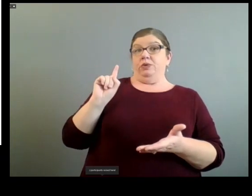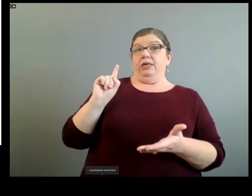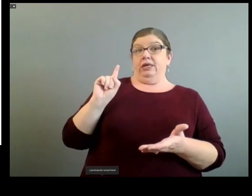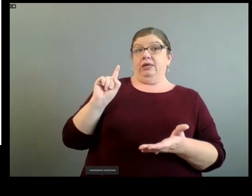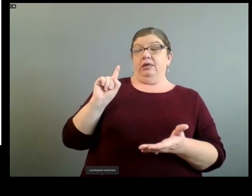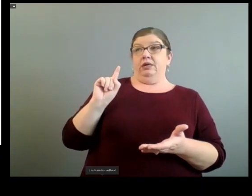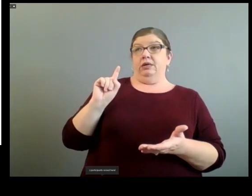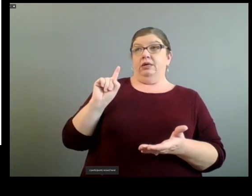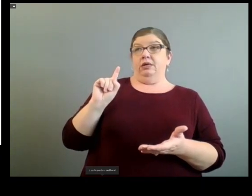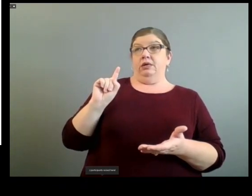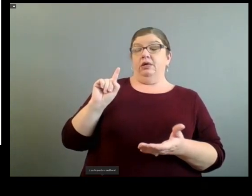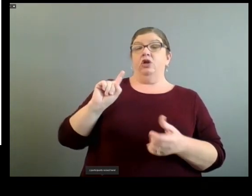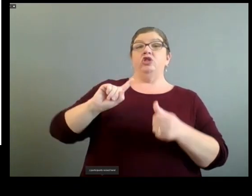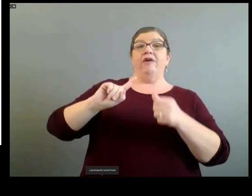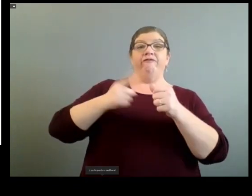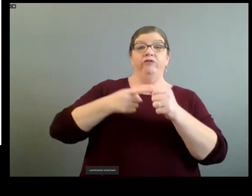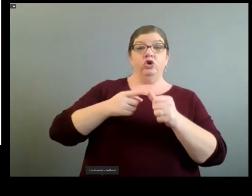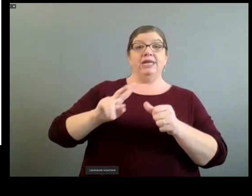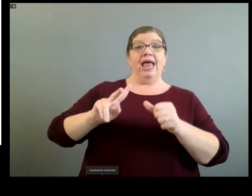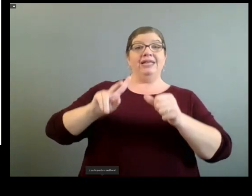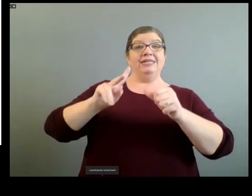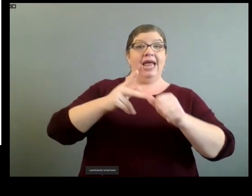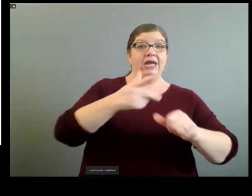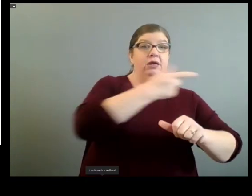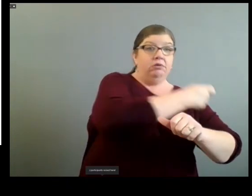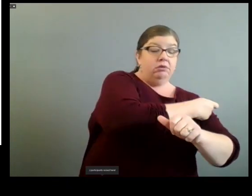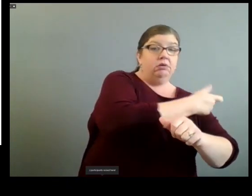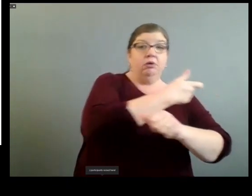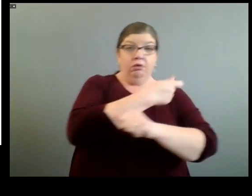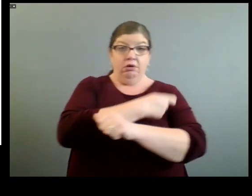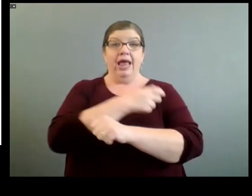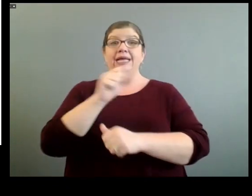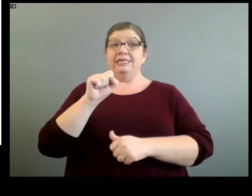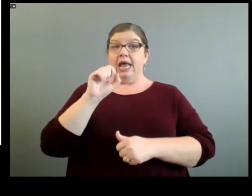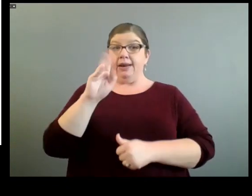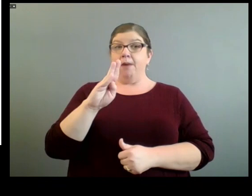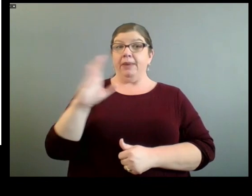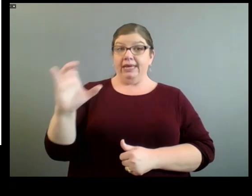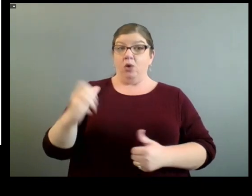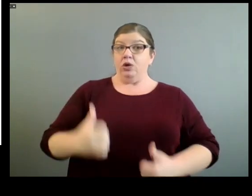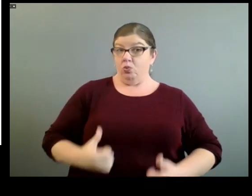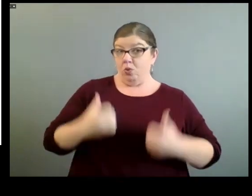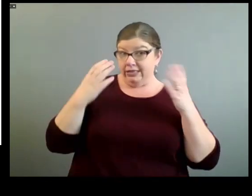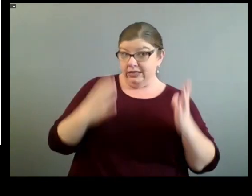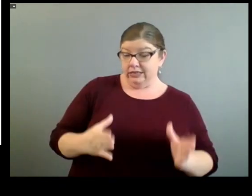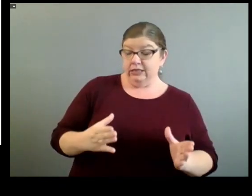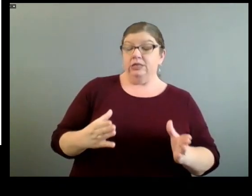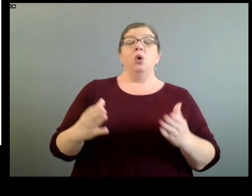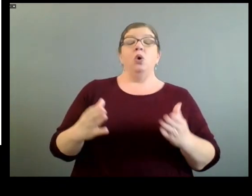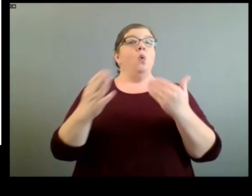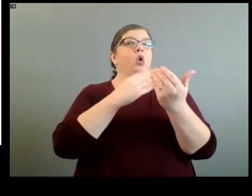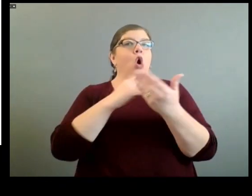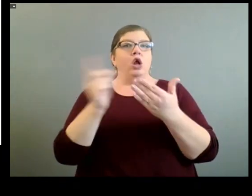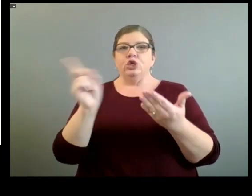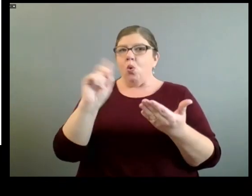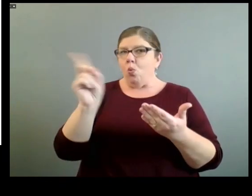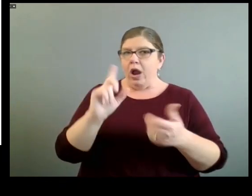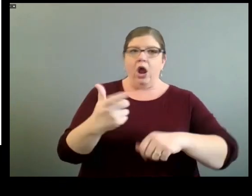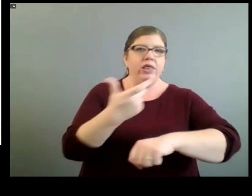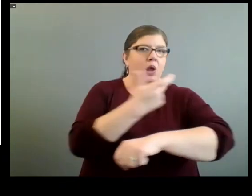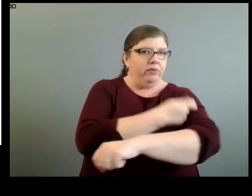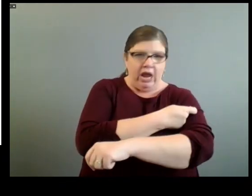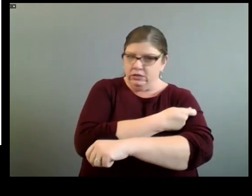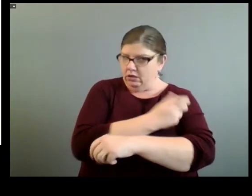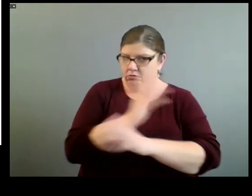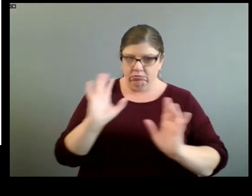first and second doses administered among Santa Barbara County residents, regardless of where they were vaccinated,